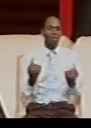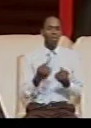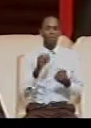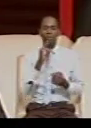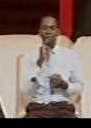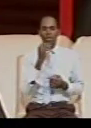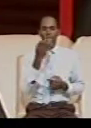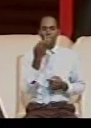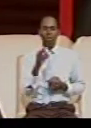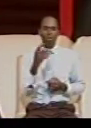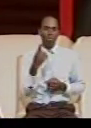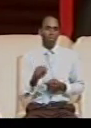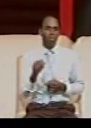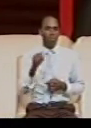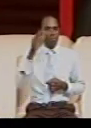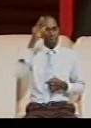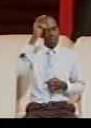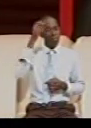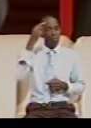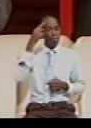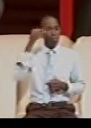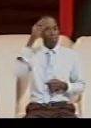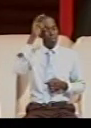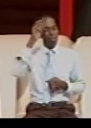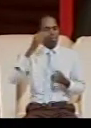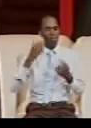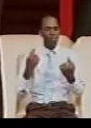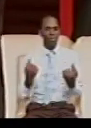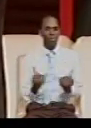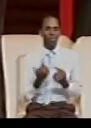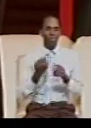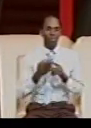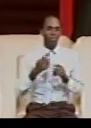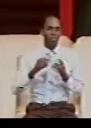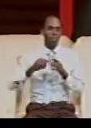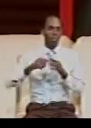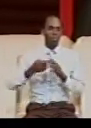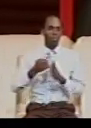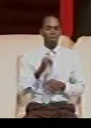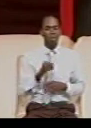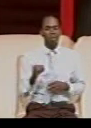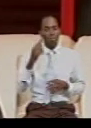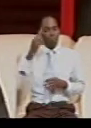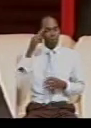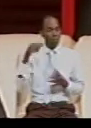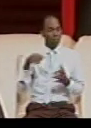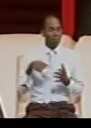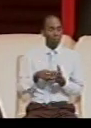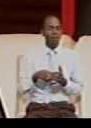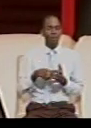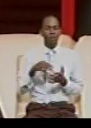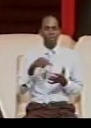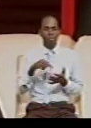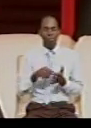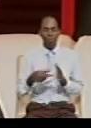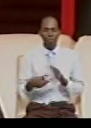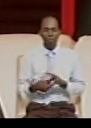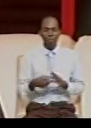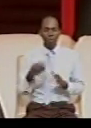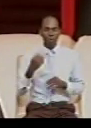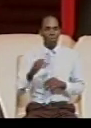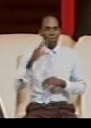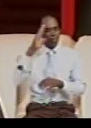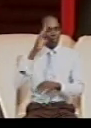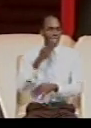the devil. For the devil sinned from the beginning. For this purpose, the Son of